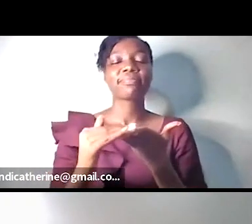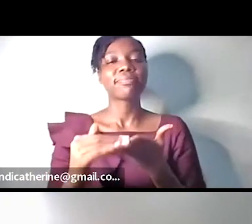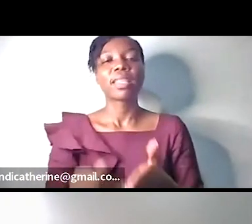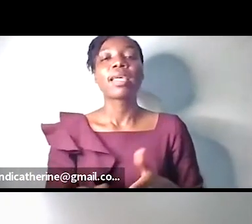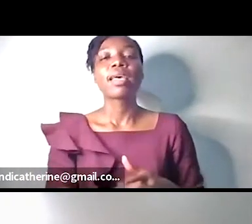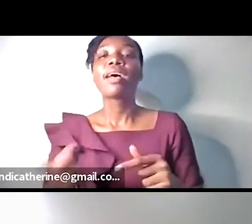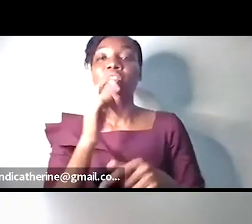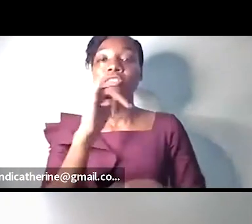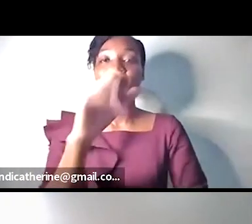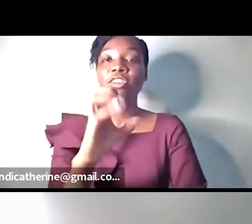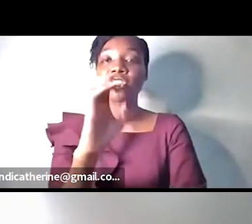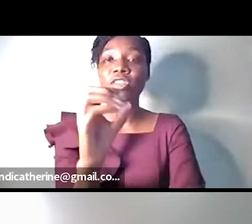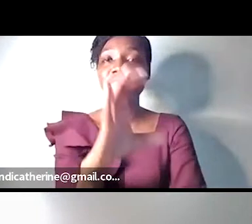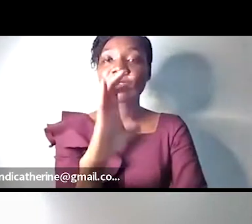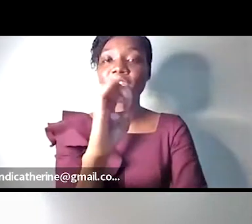introduce yourself.